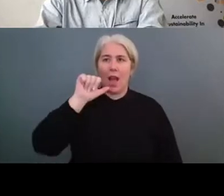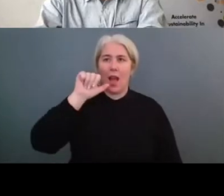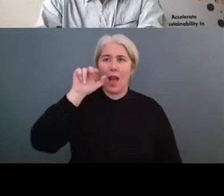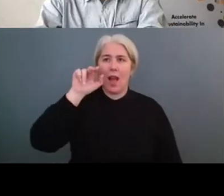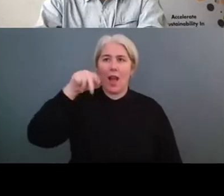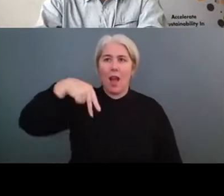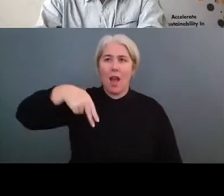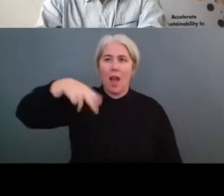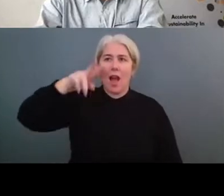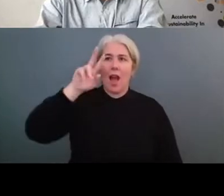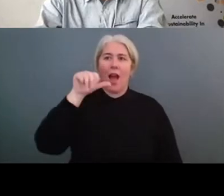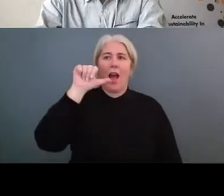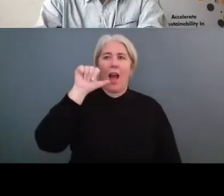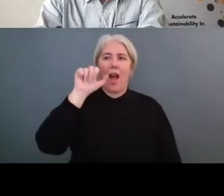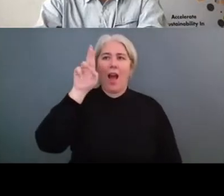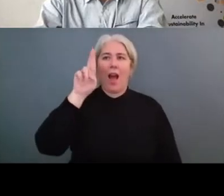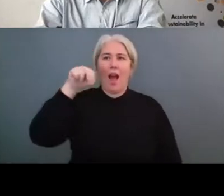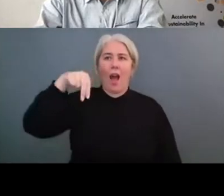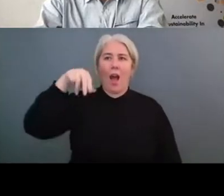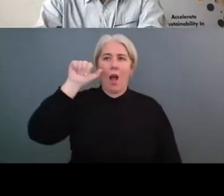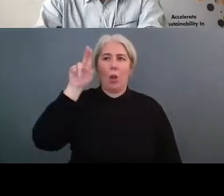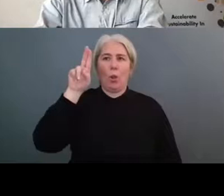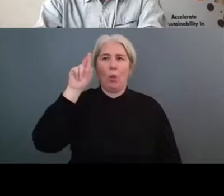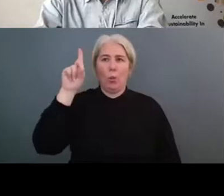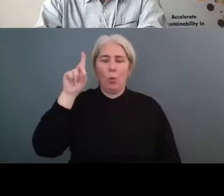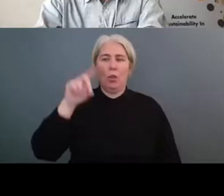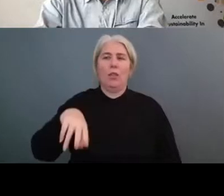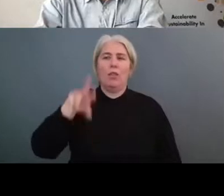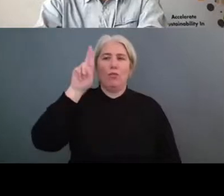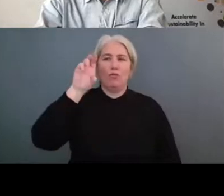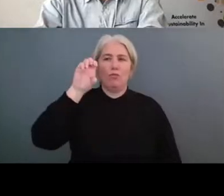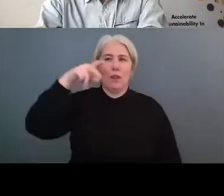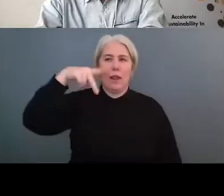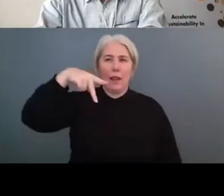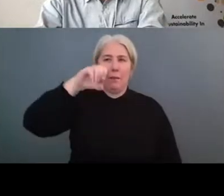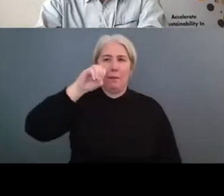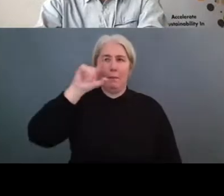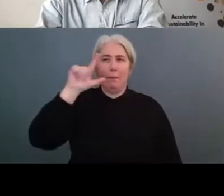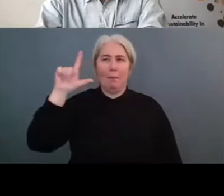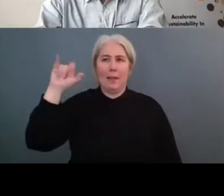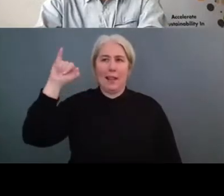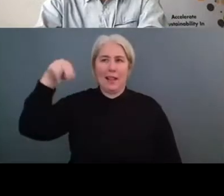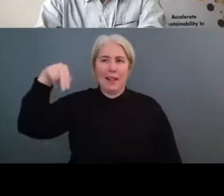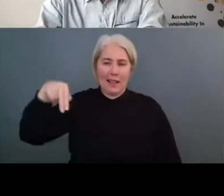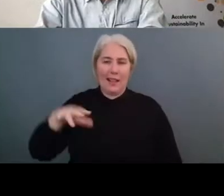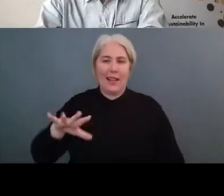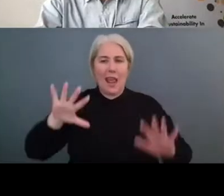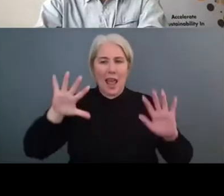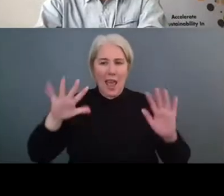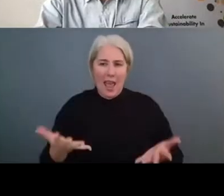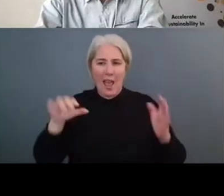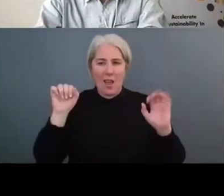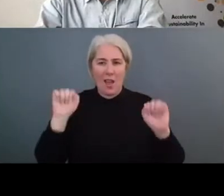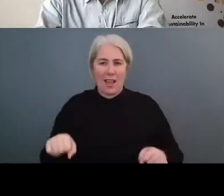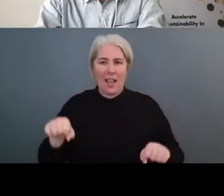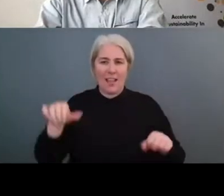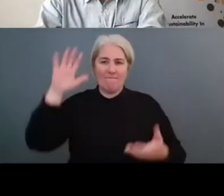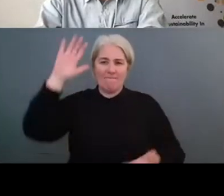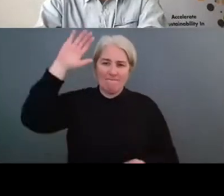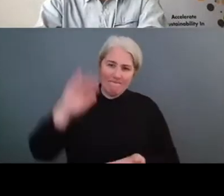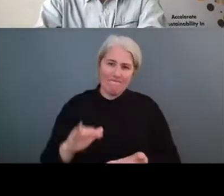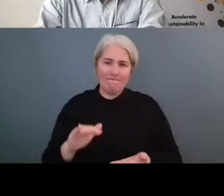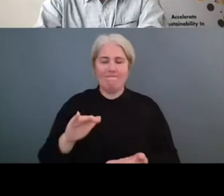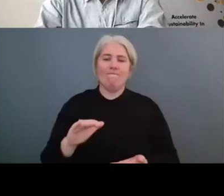federation to reduce the carbon impact? For instance, do we have the